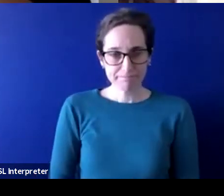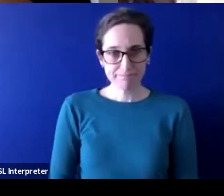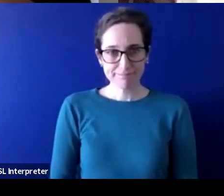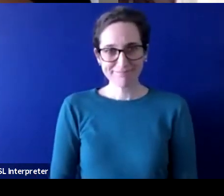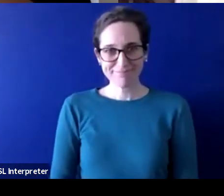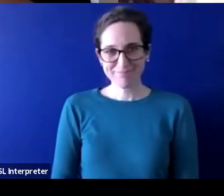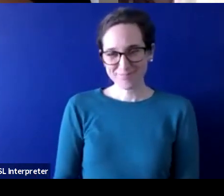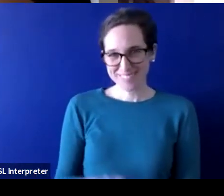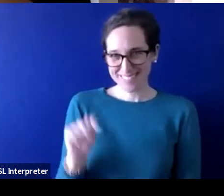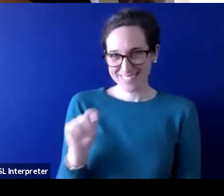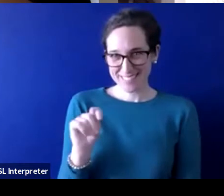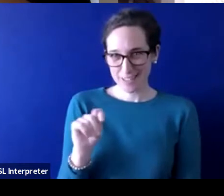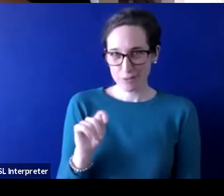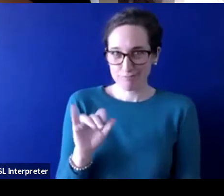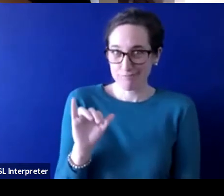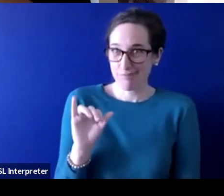That's a tough question.